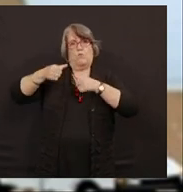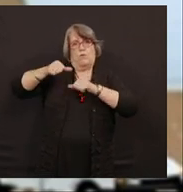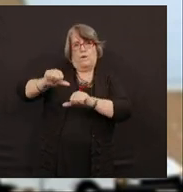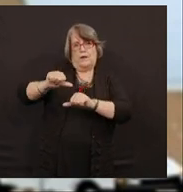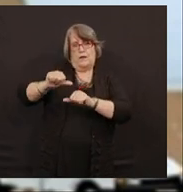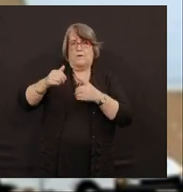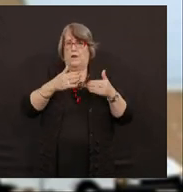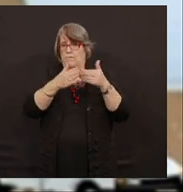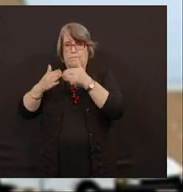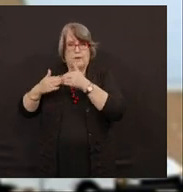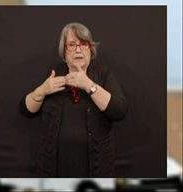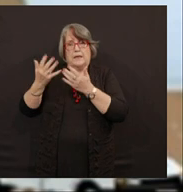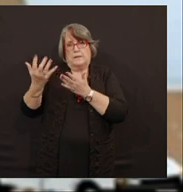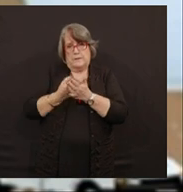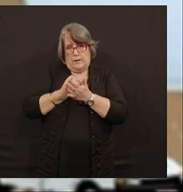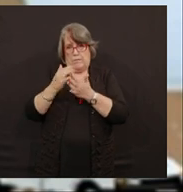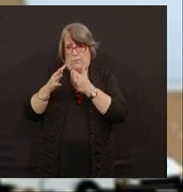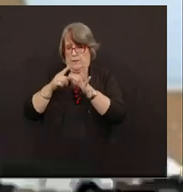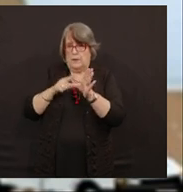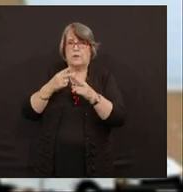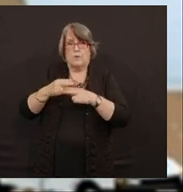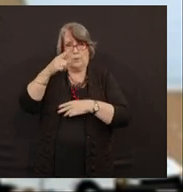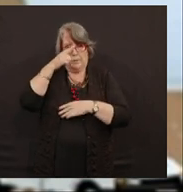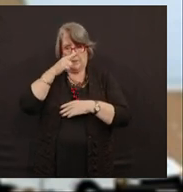and corrective safeguards.